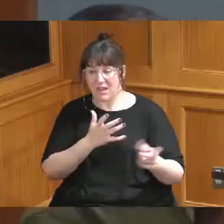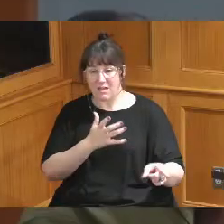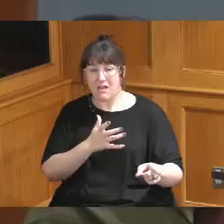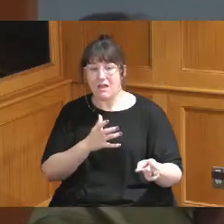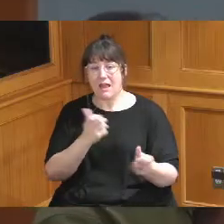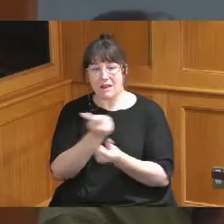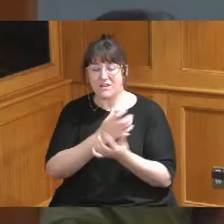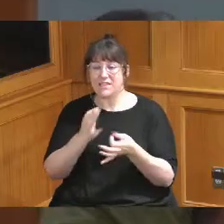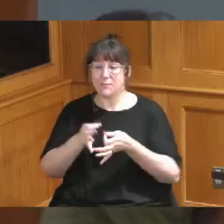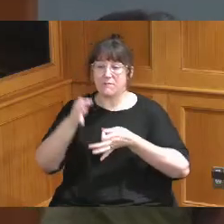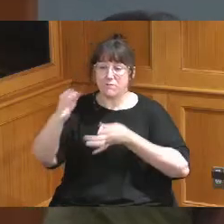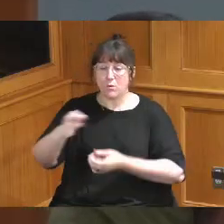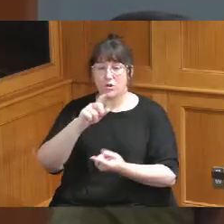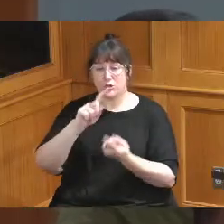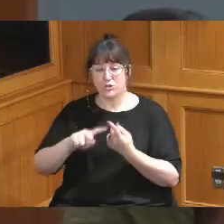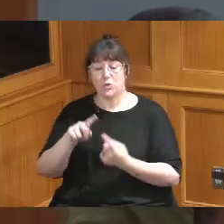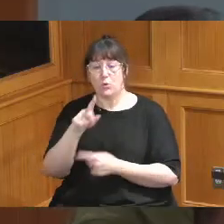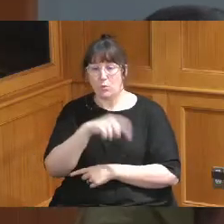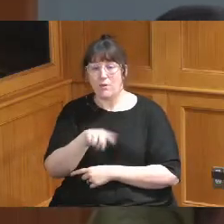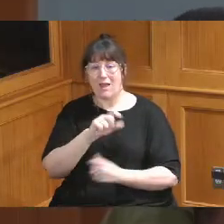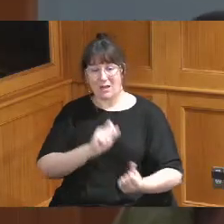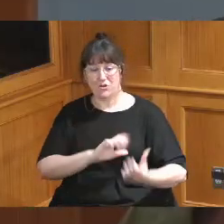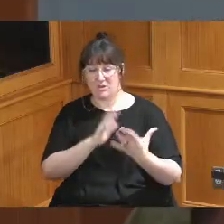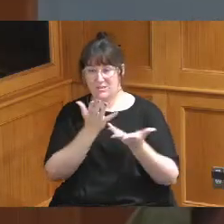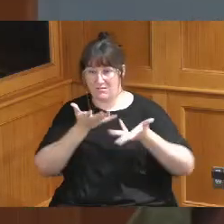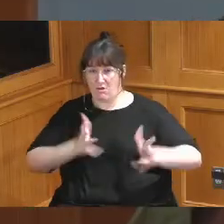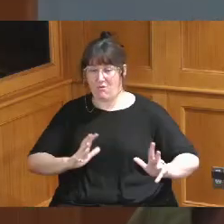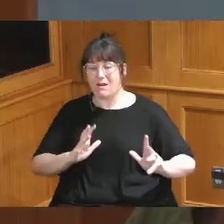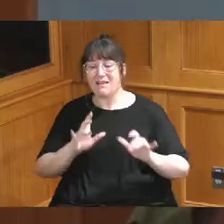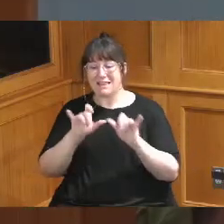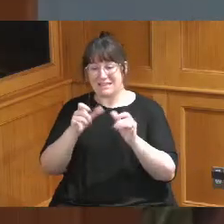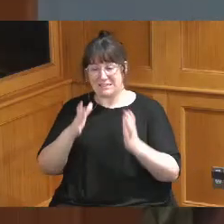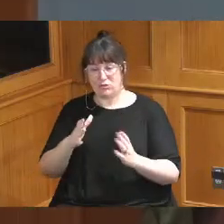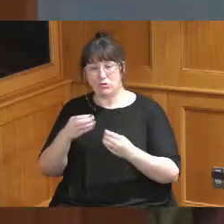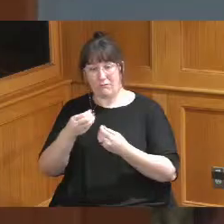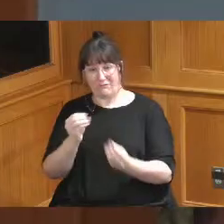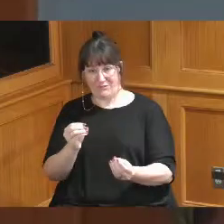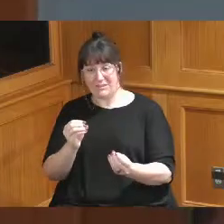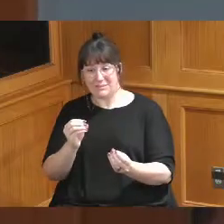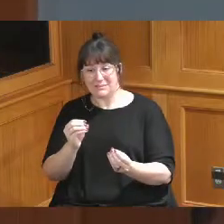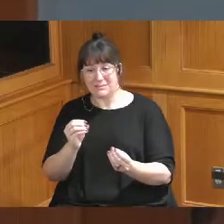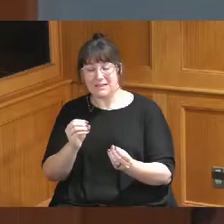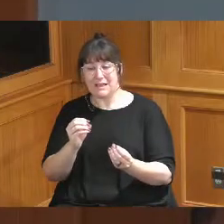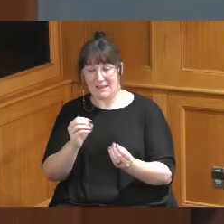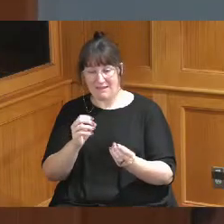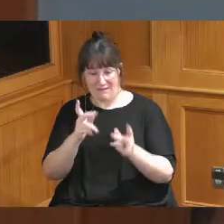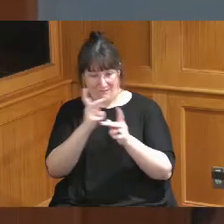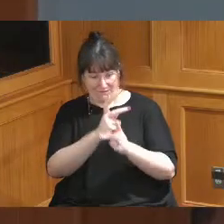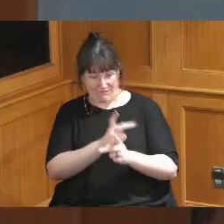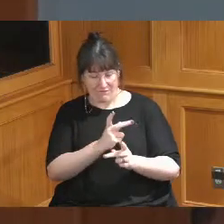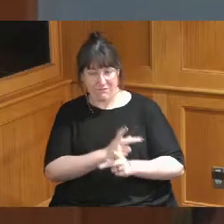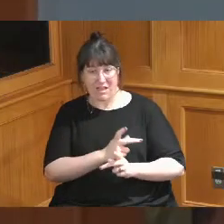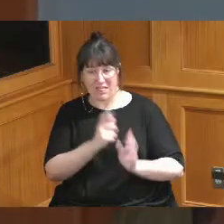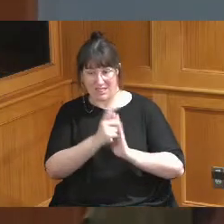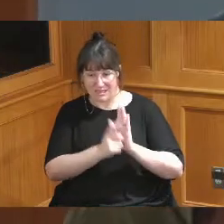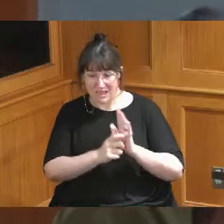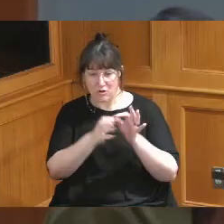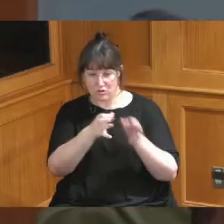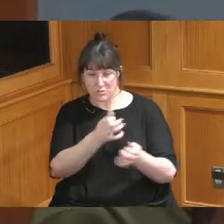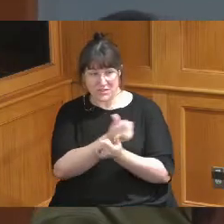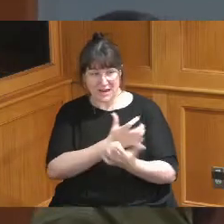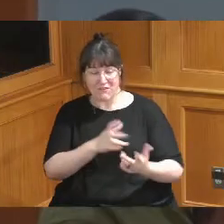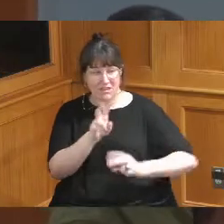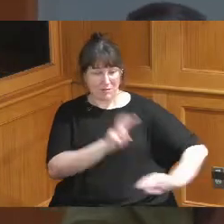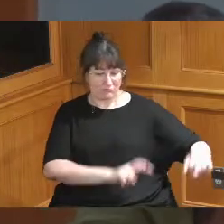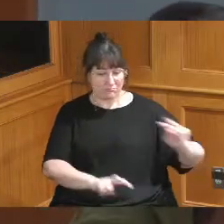to the petitioners and have been addressed. The engineer's office finds the survey plat and legal descriptions to be